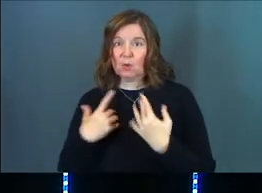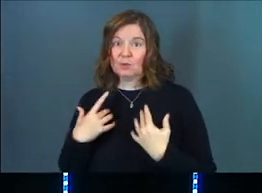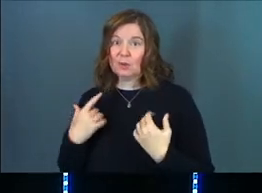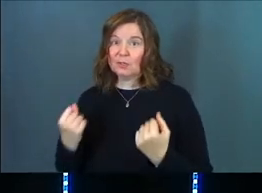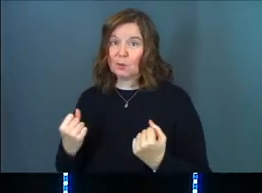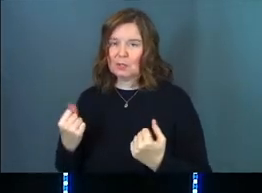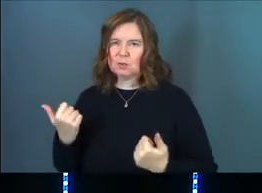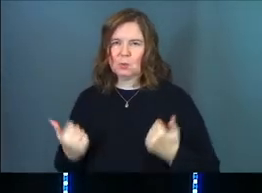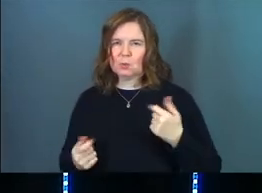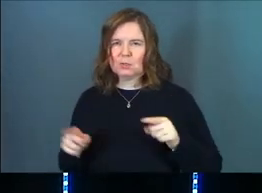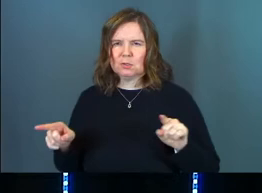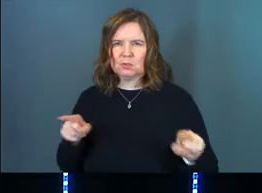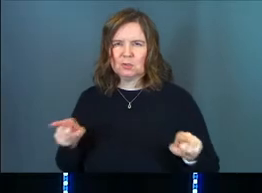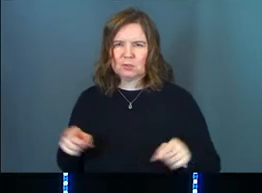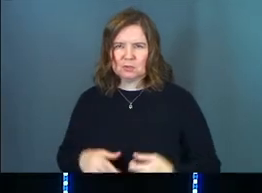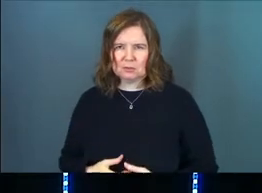restoration.